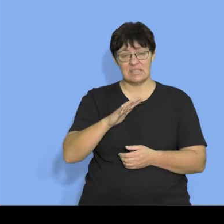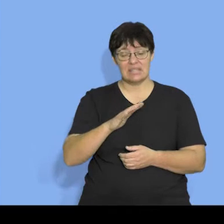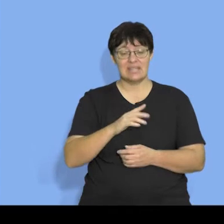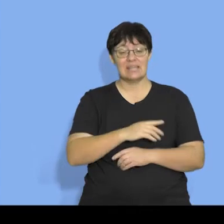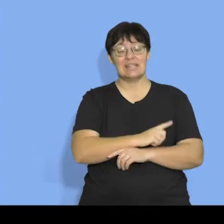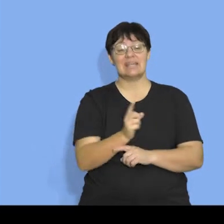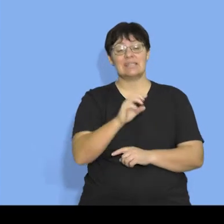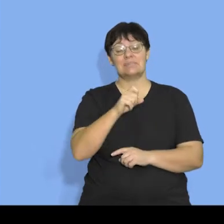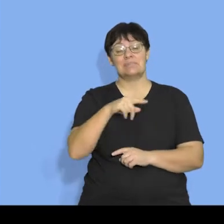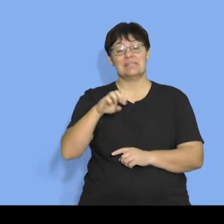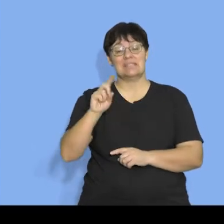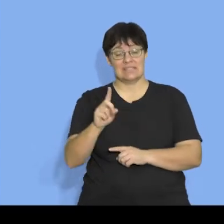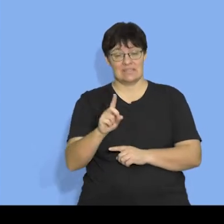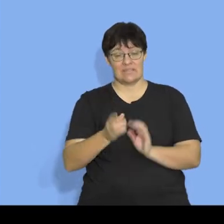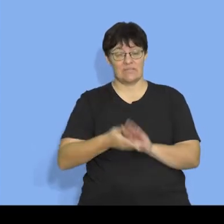speed